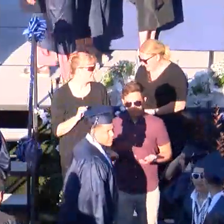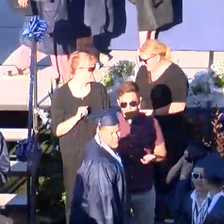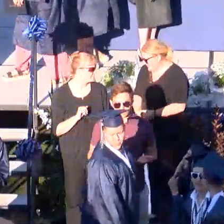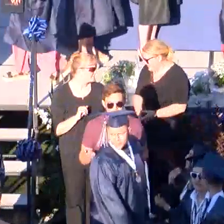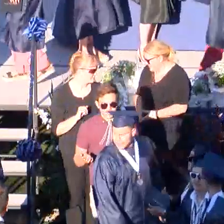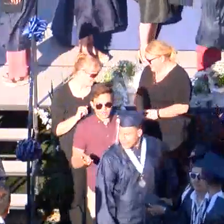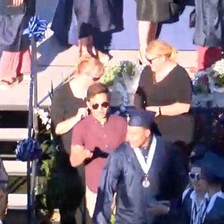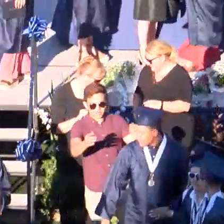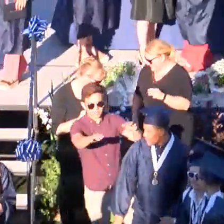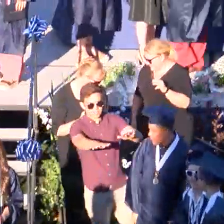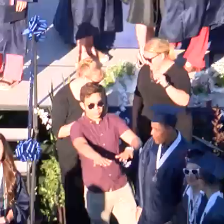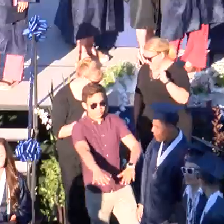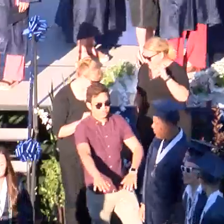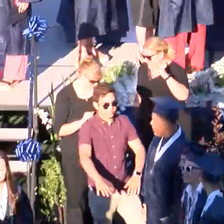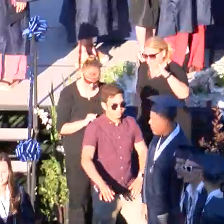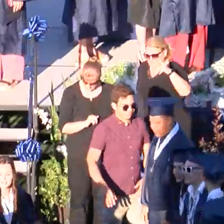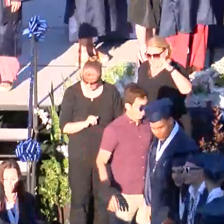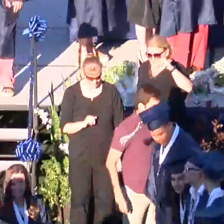Morgan Hira.